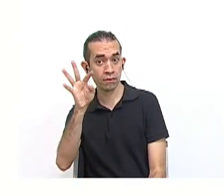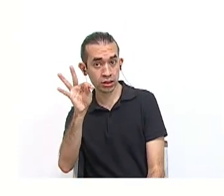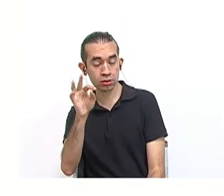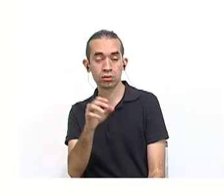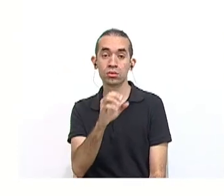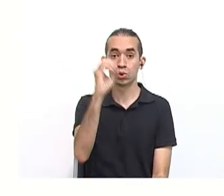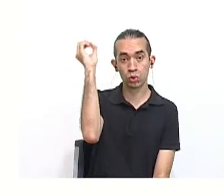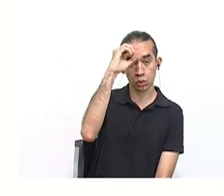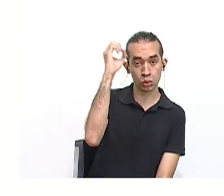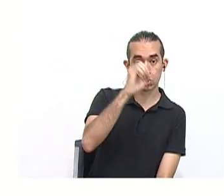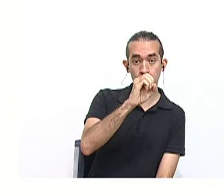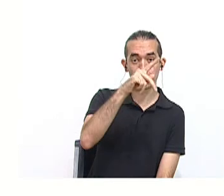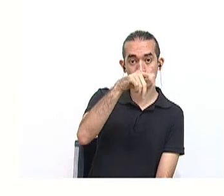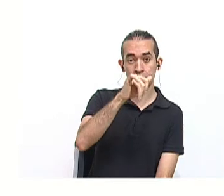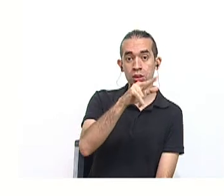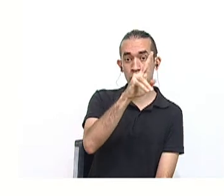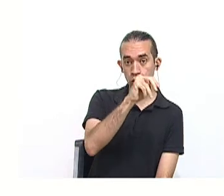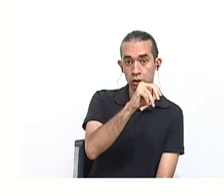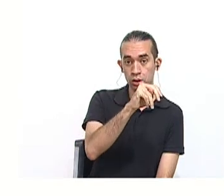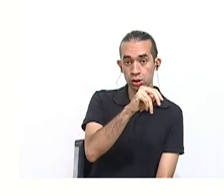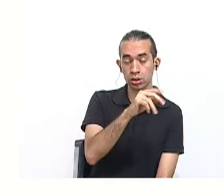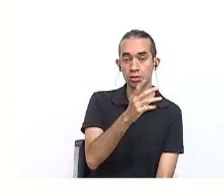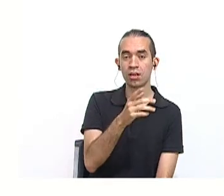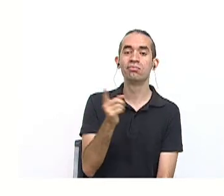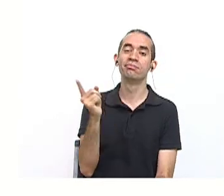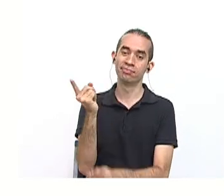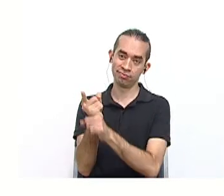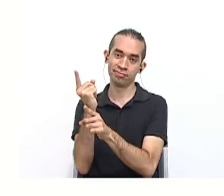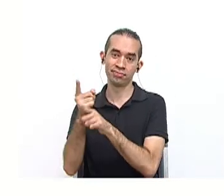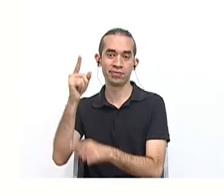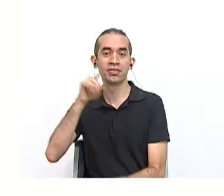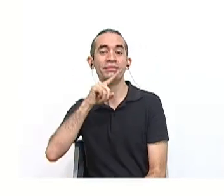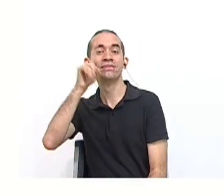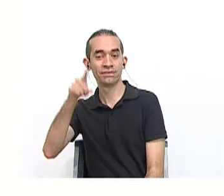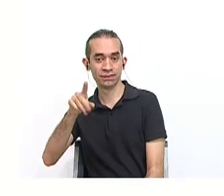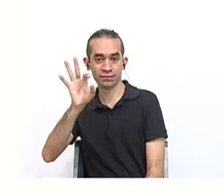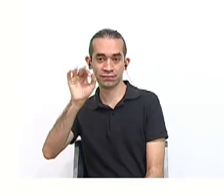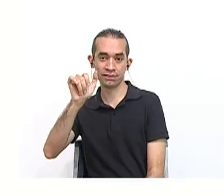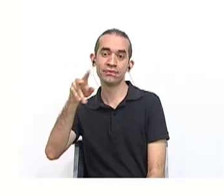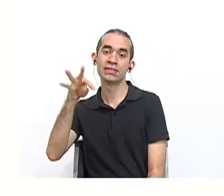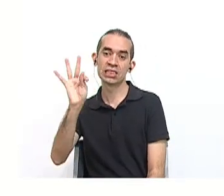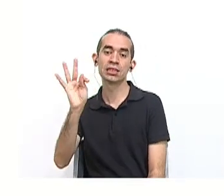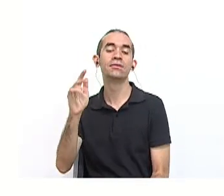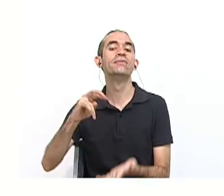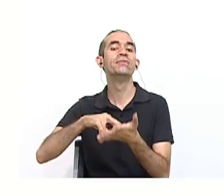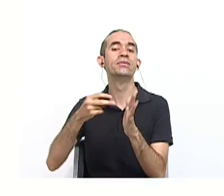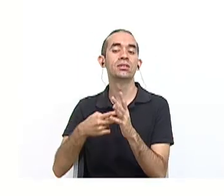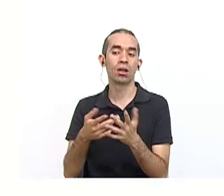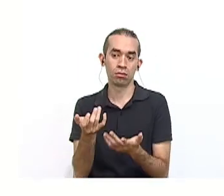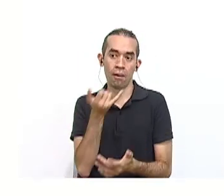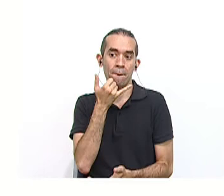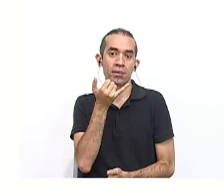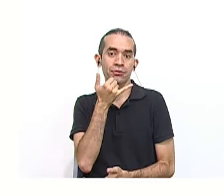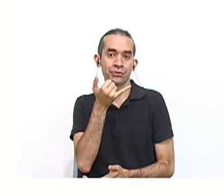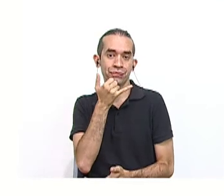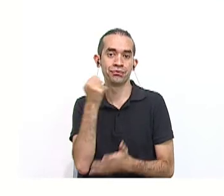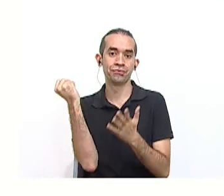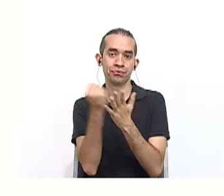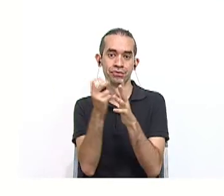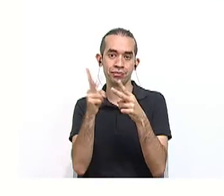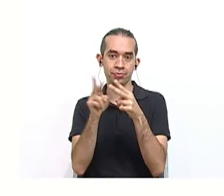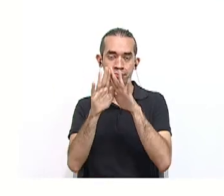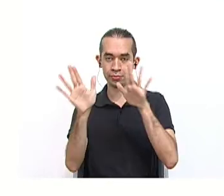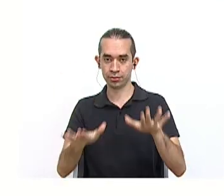opinion? Yes, that is a fact. It's actually kind of telling me what happens with that digital